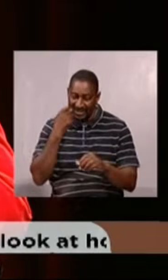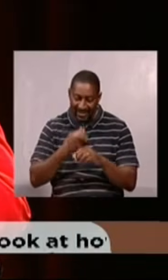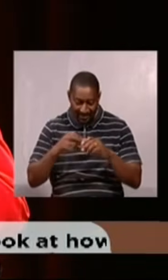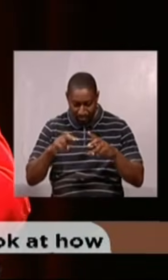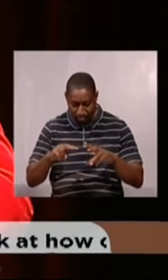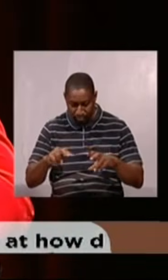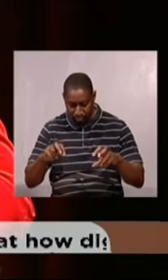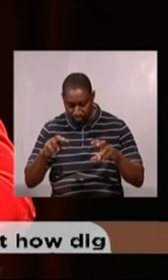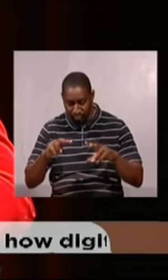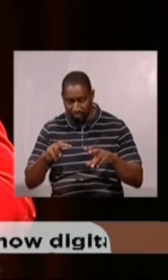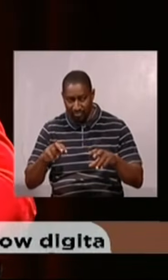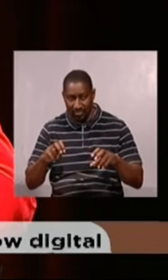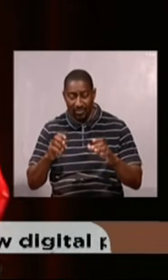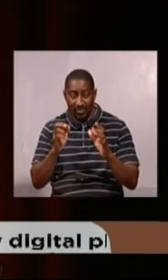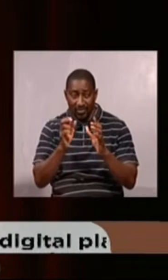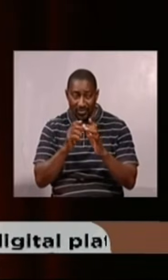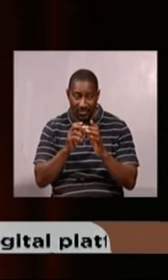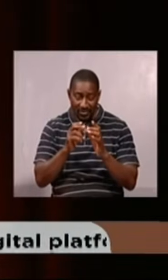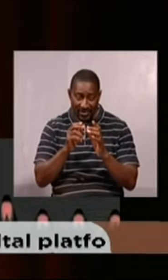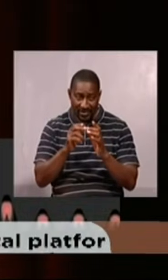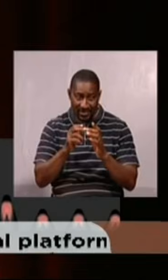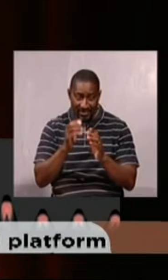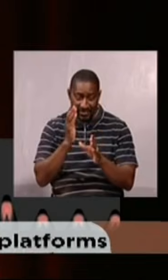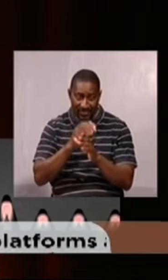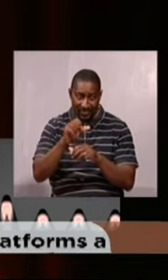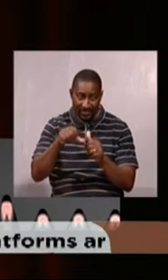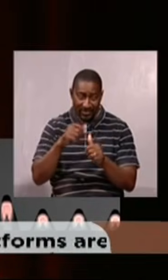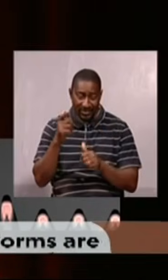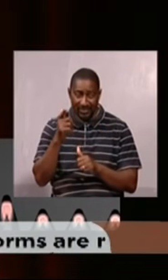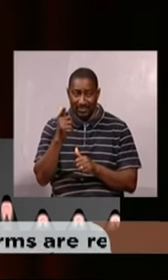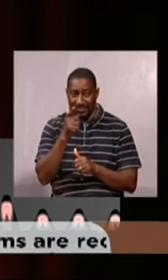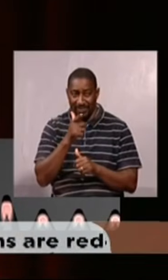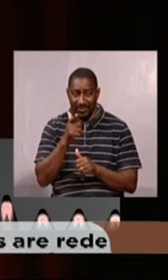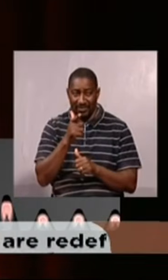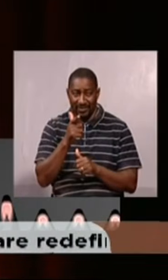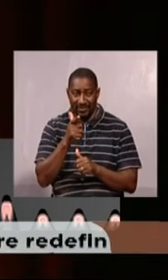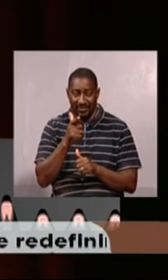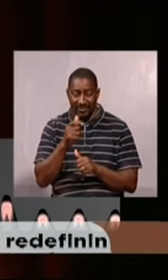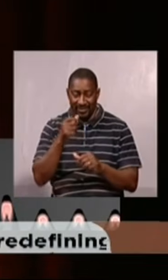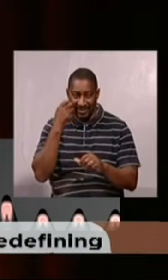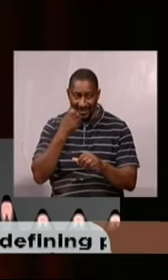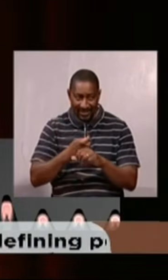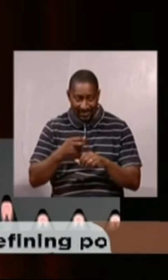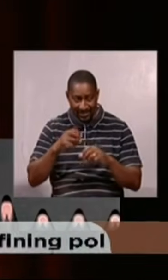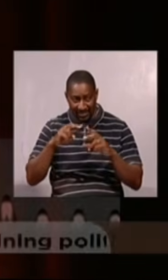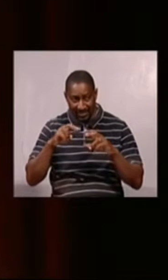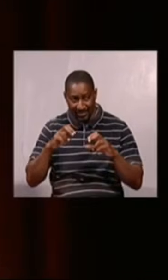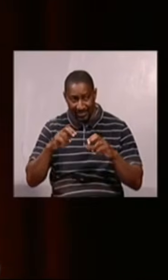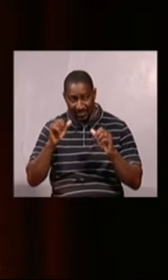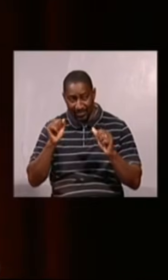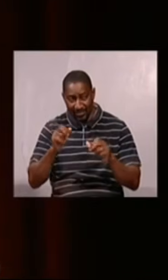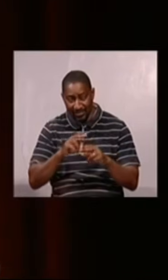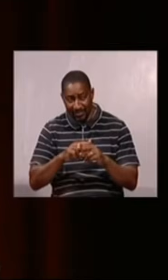the influence of online media to this social media campaign for somebody to check the box. Right. But you can use